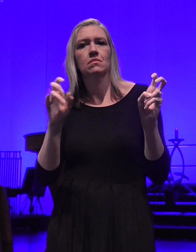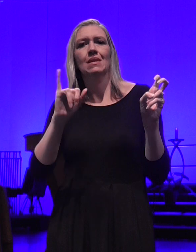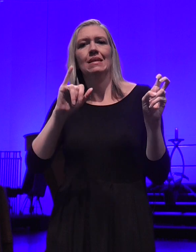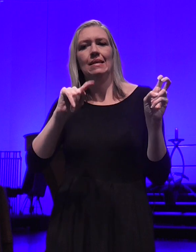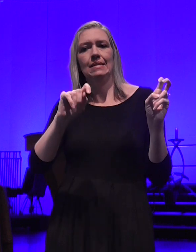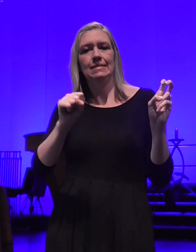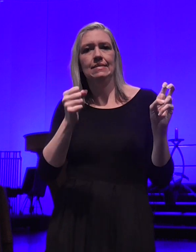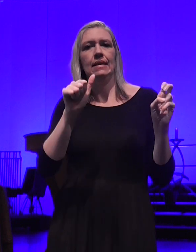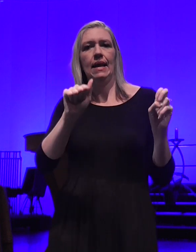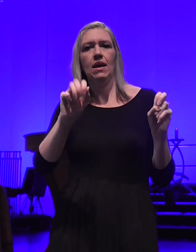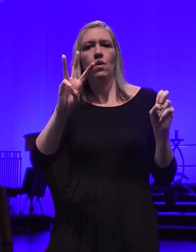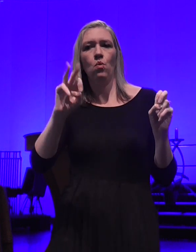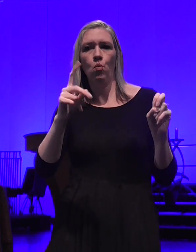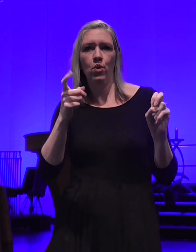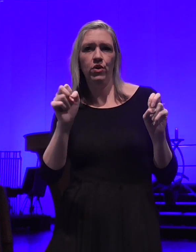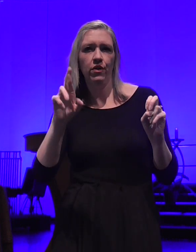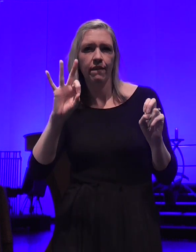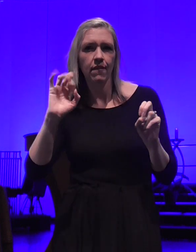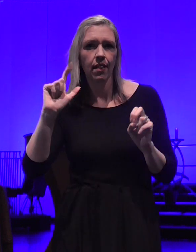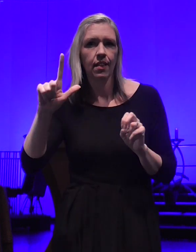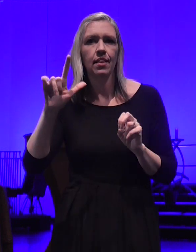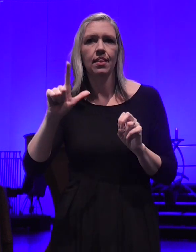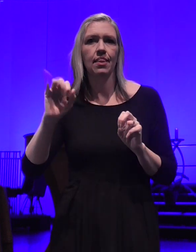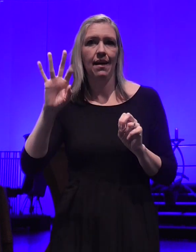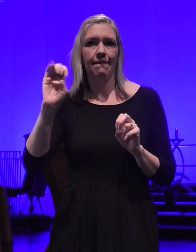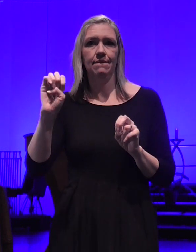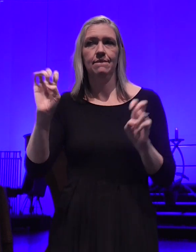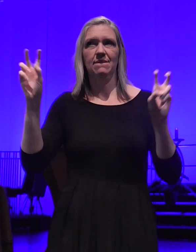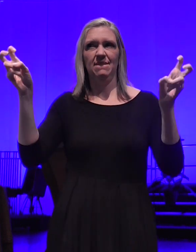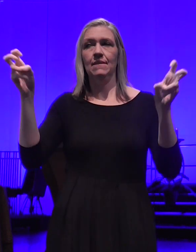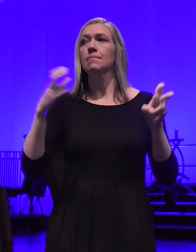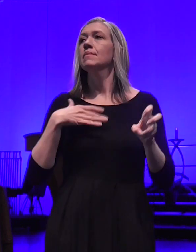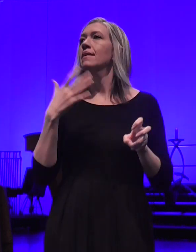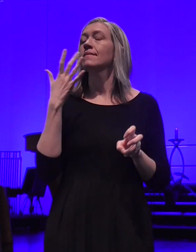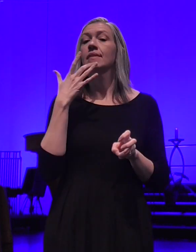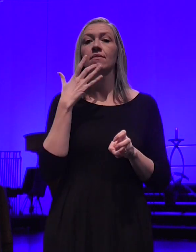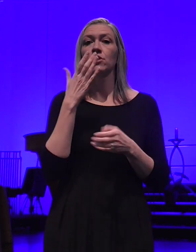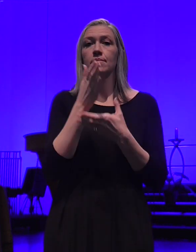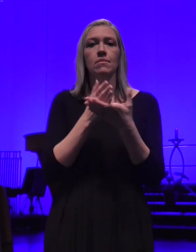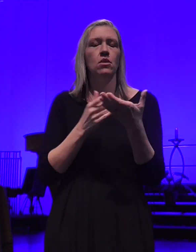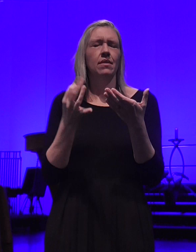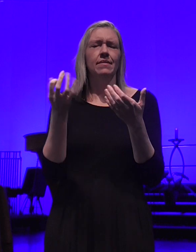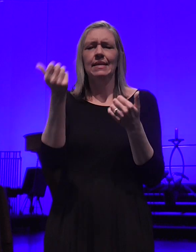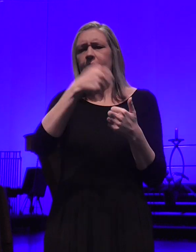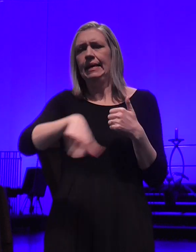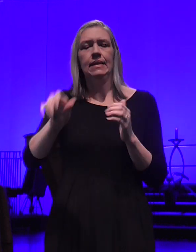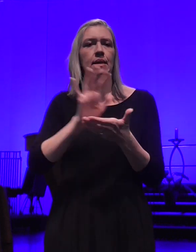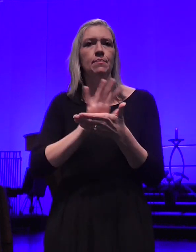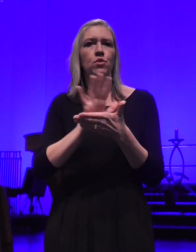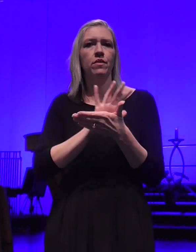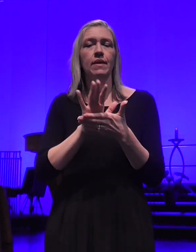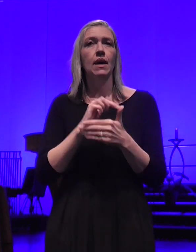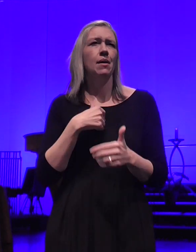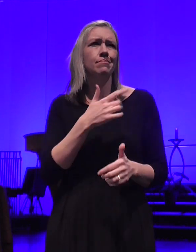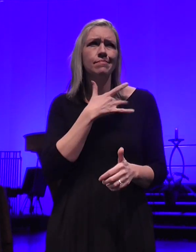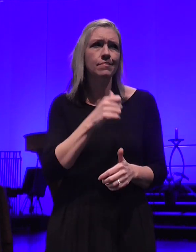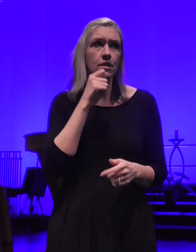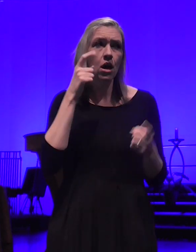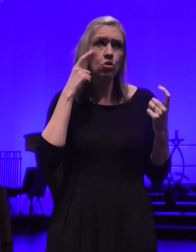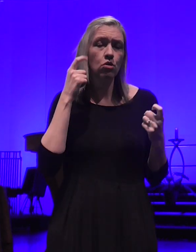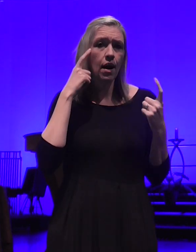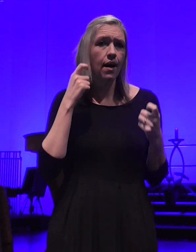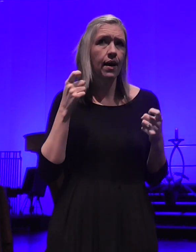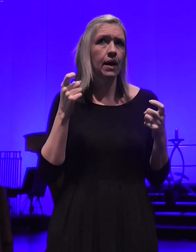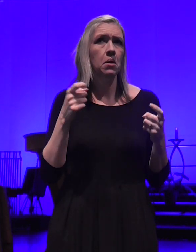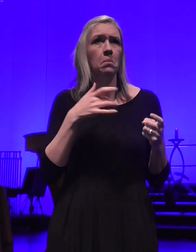my favorite scene in any movie is in It's a Wonderful Life. I'm not a crier, but I